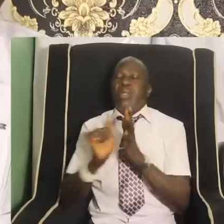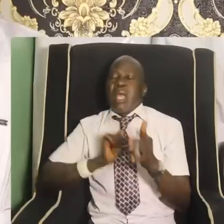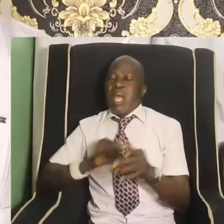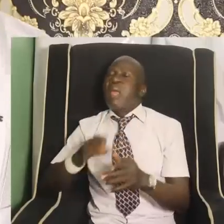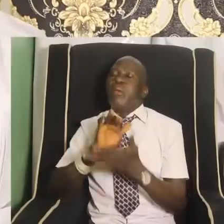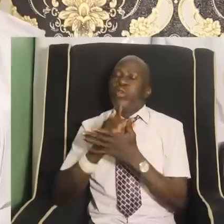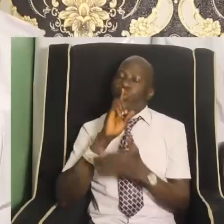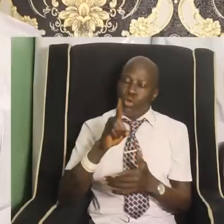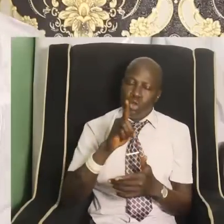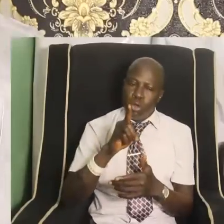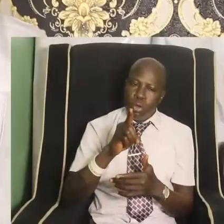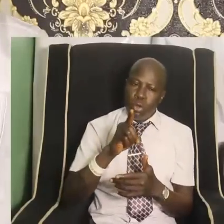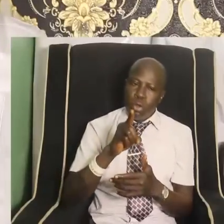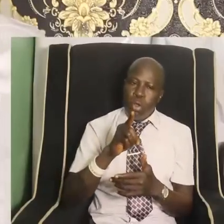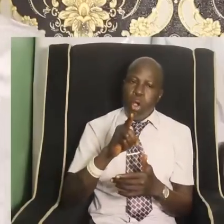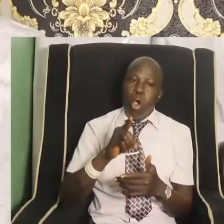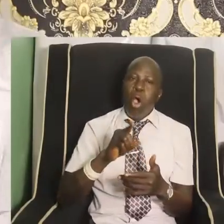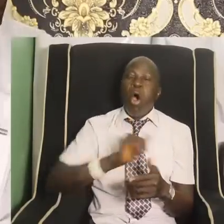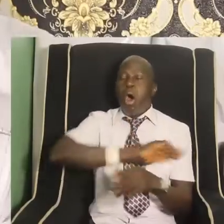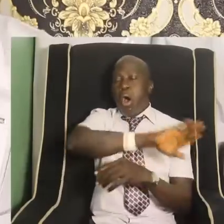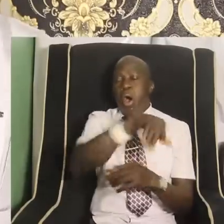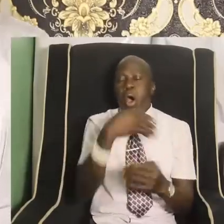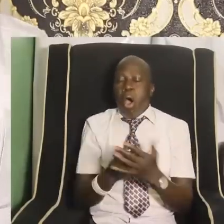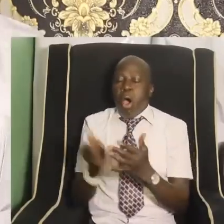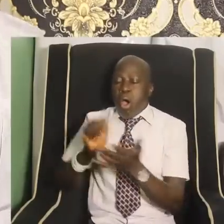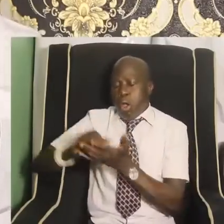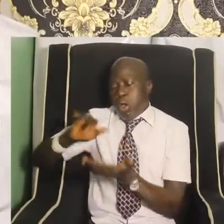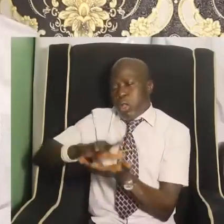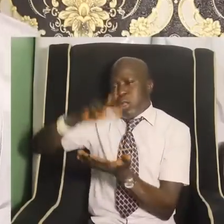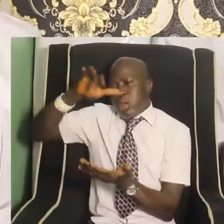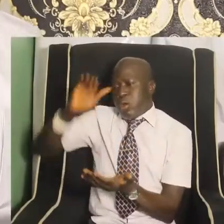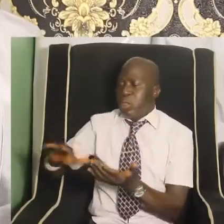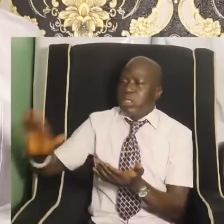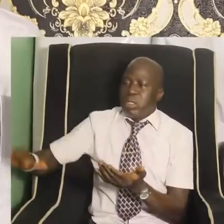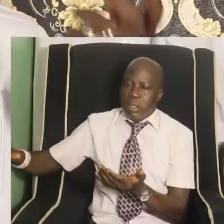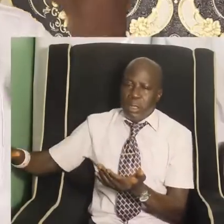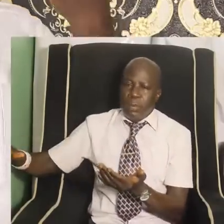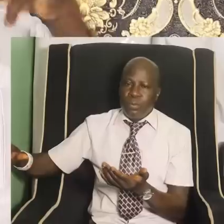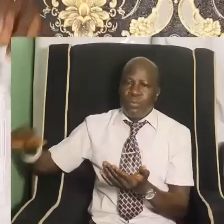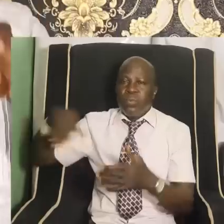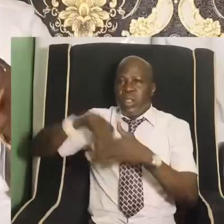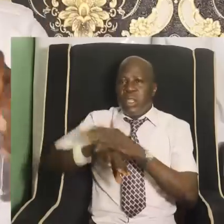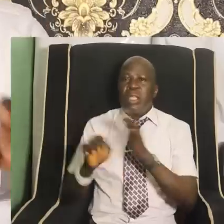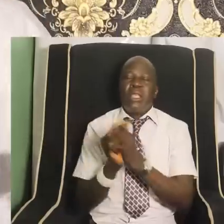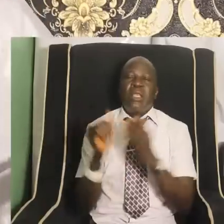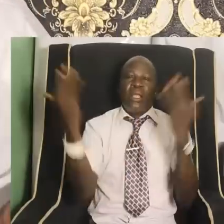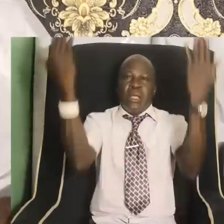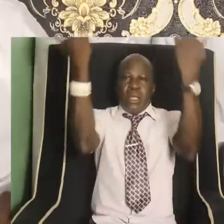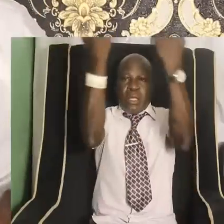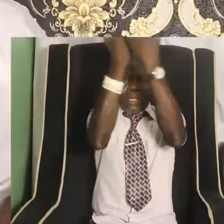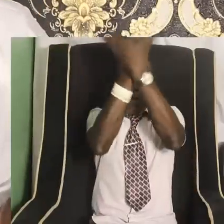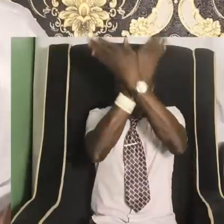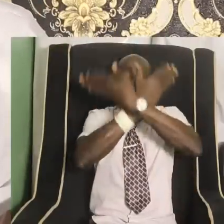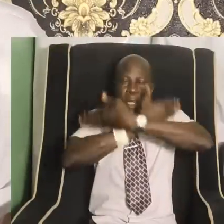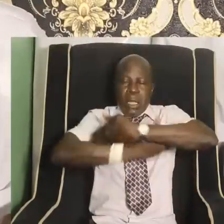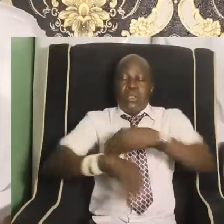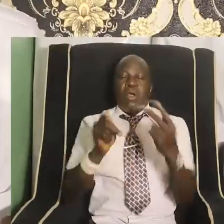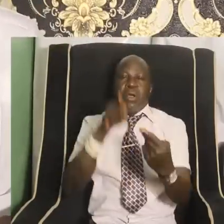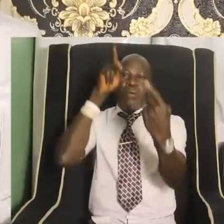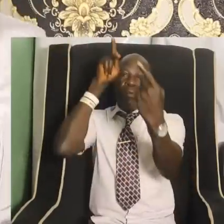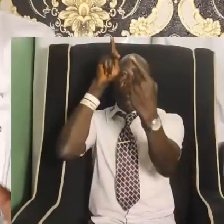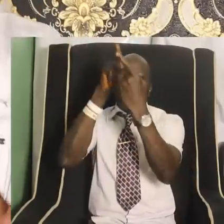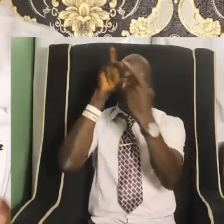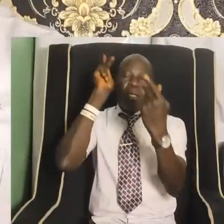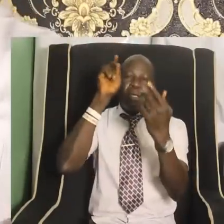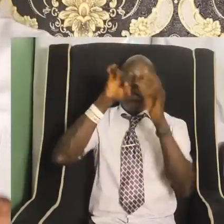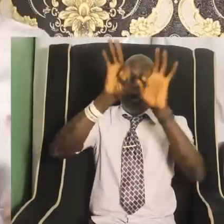this is what I'm sure of. Every glorious children, the kingdom of the darkness